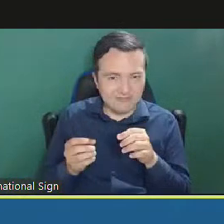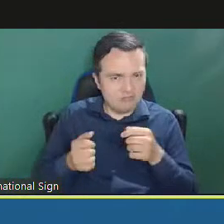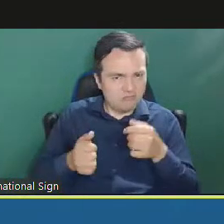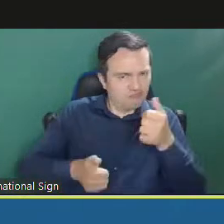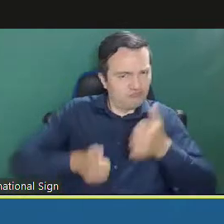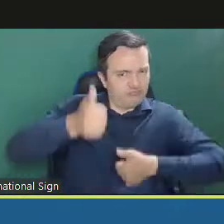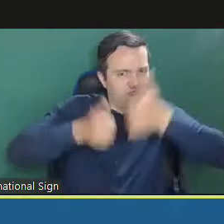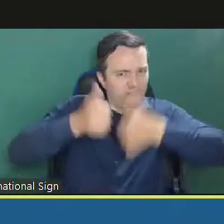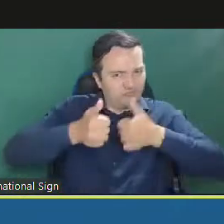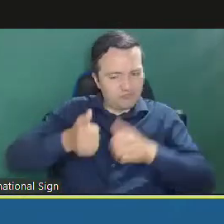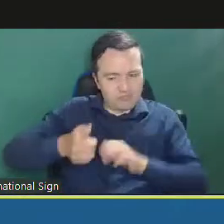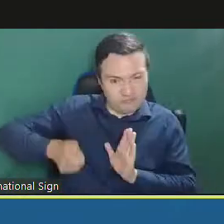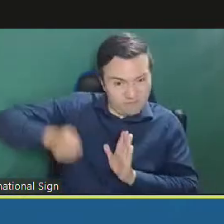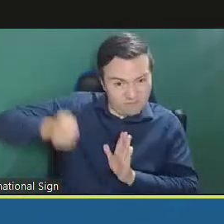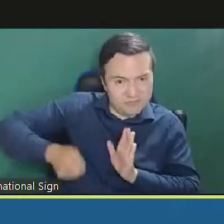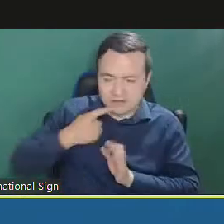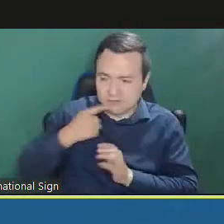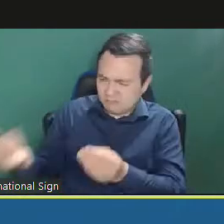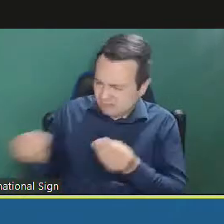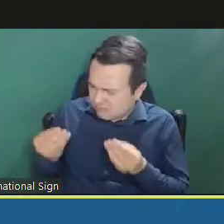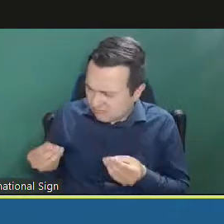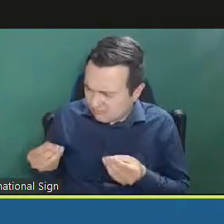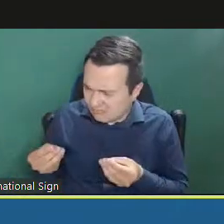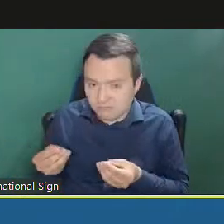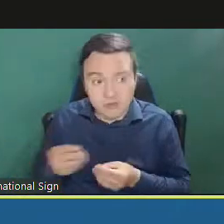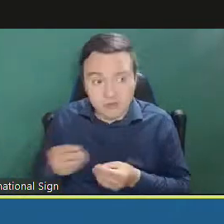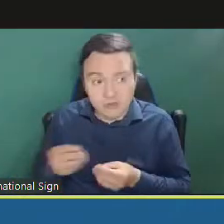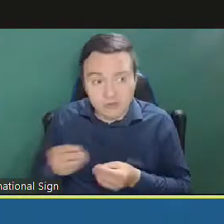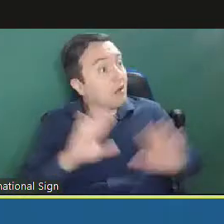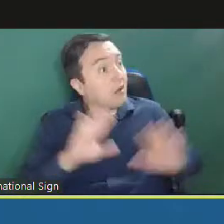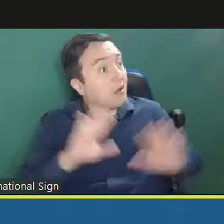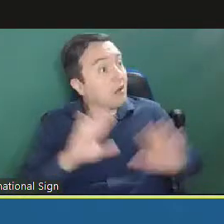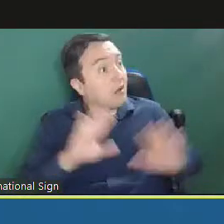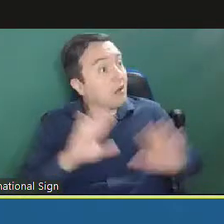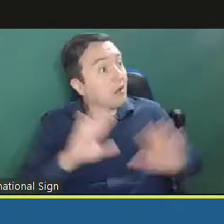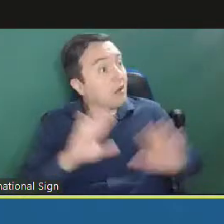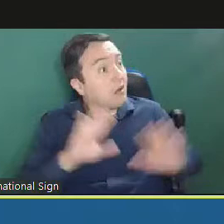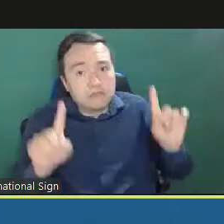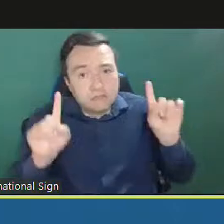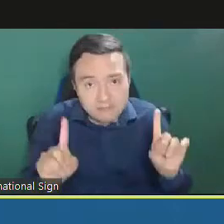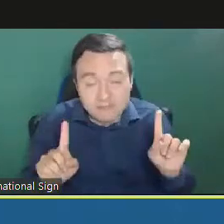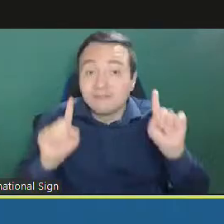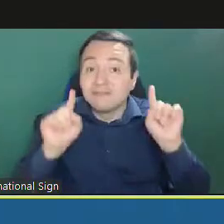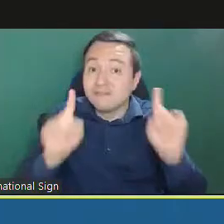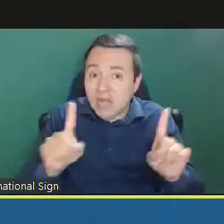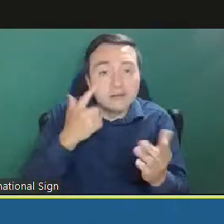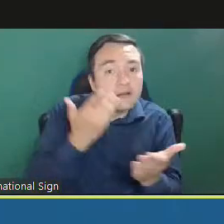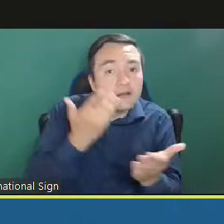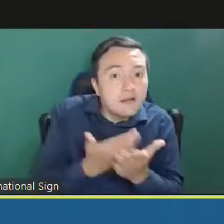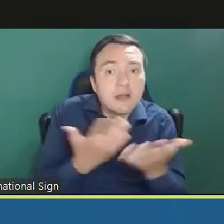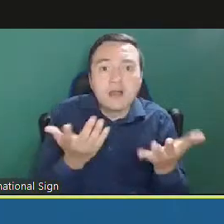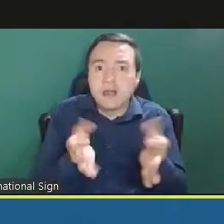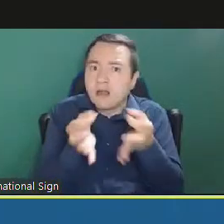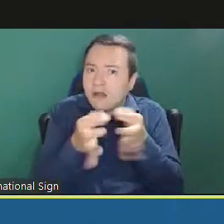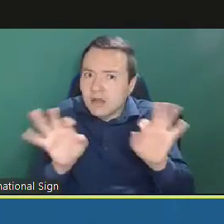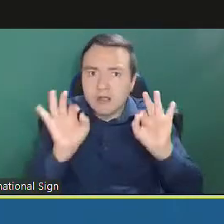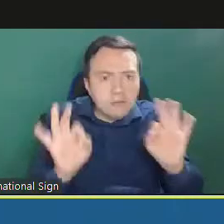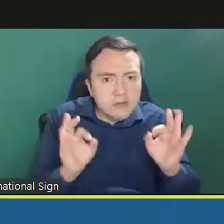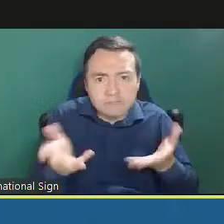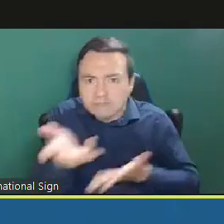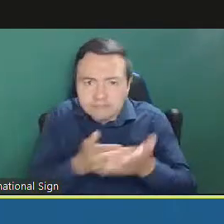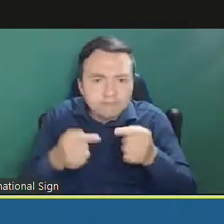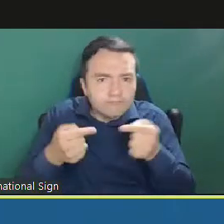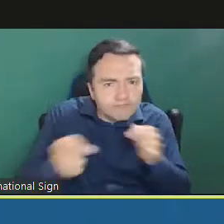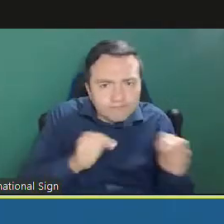commercial speech should be understood as an aspect of commercial freedoms, this does not mean that it holds the same level of